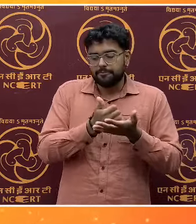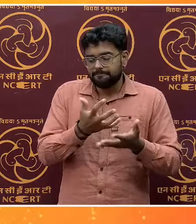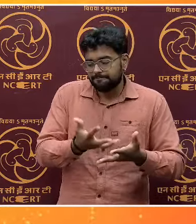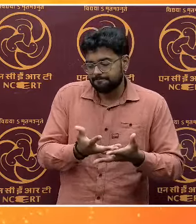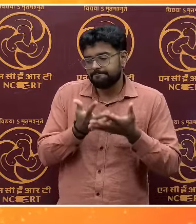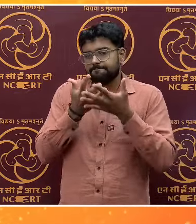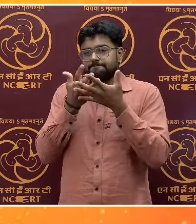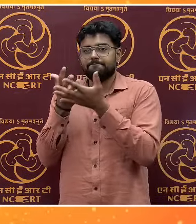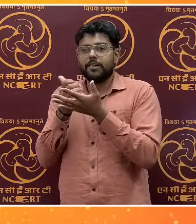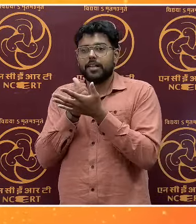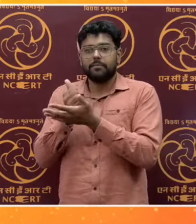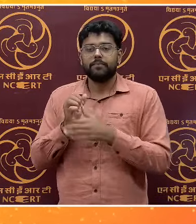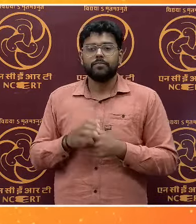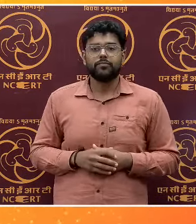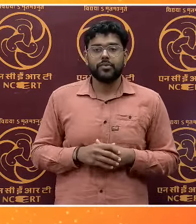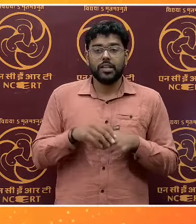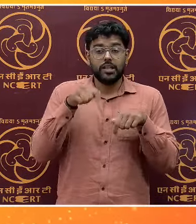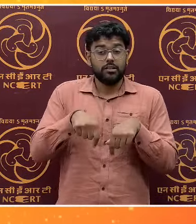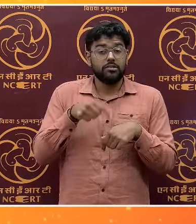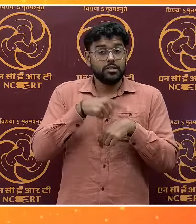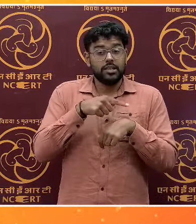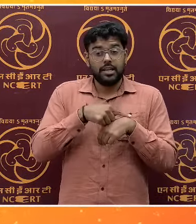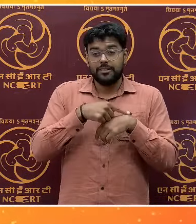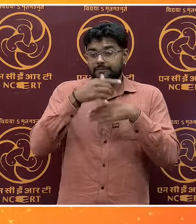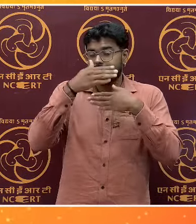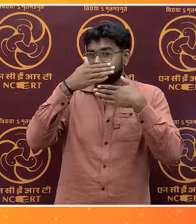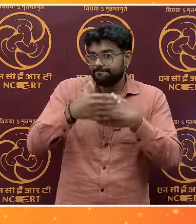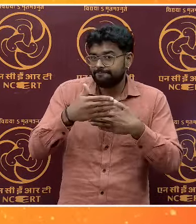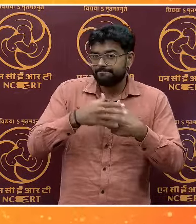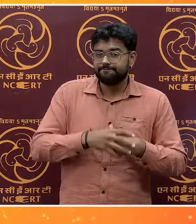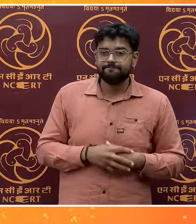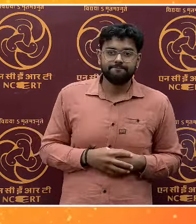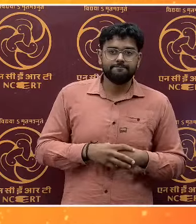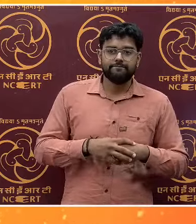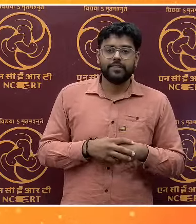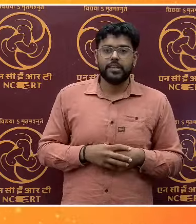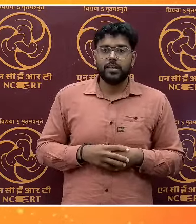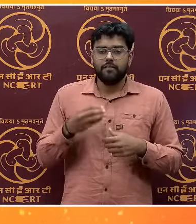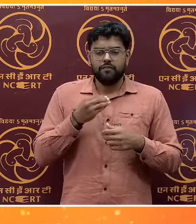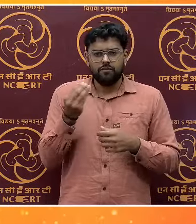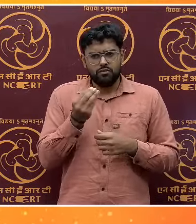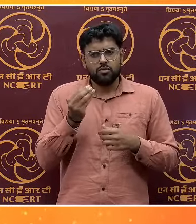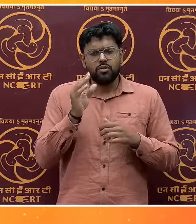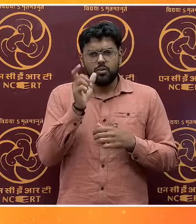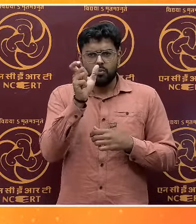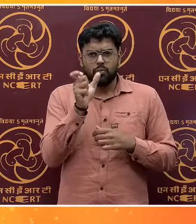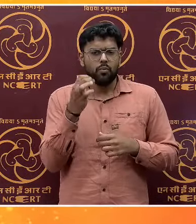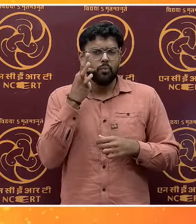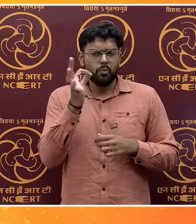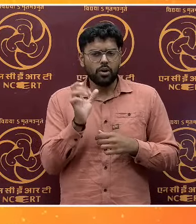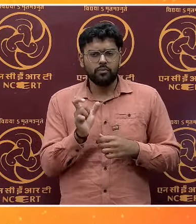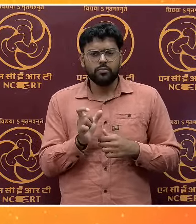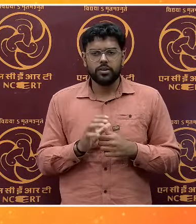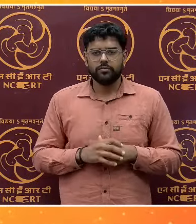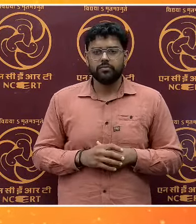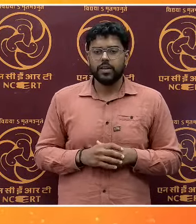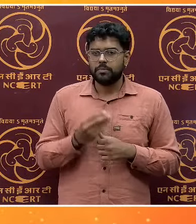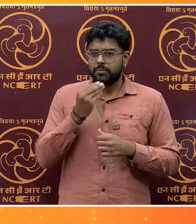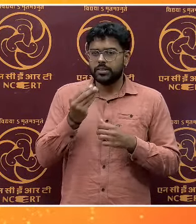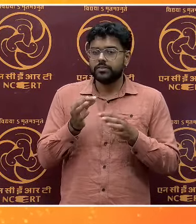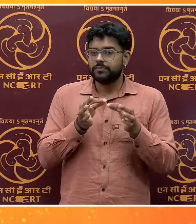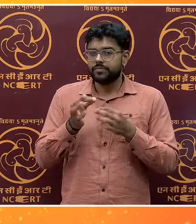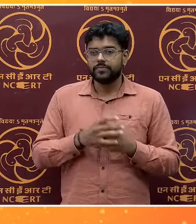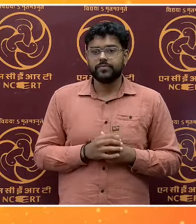Okay. Yeah. And now, since we have reached almost the climax of the session, Yes, we ma'am. have certain keywords here. Yes, Okay. and